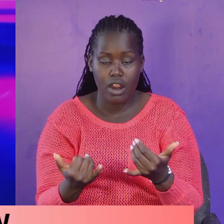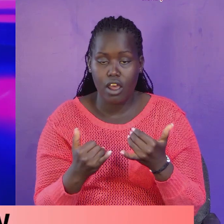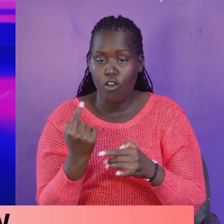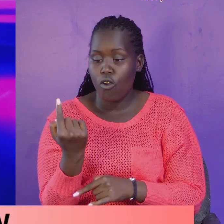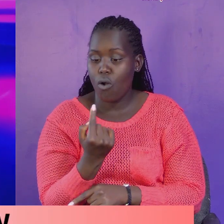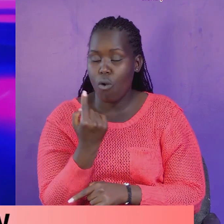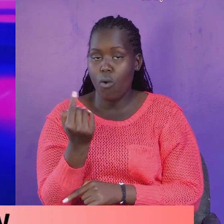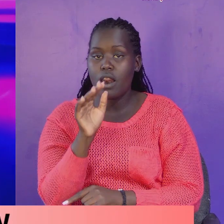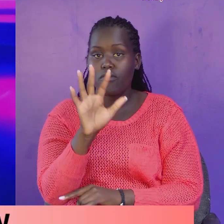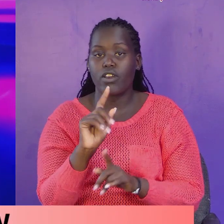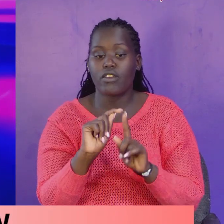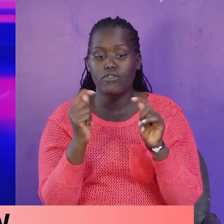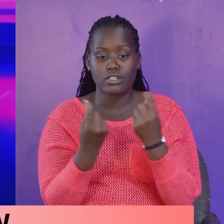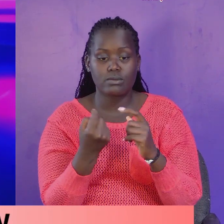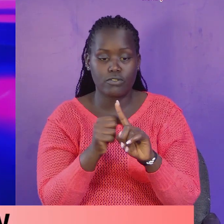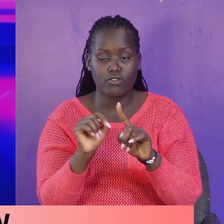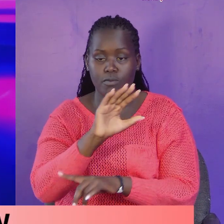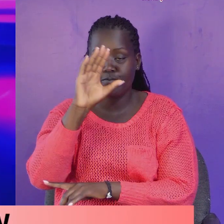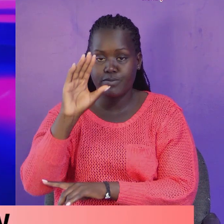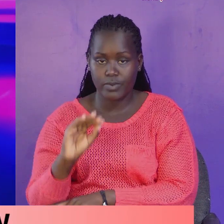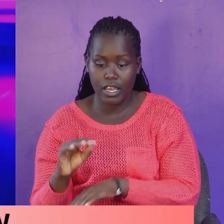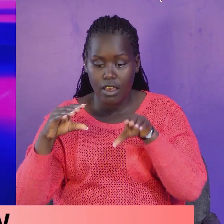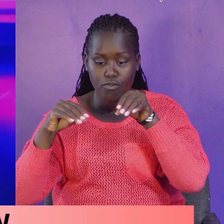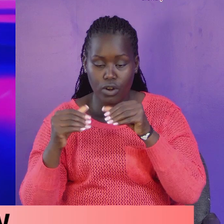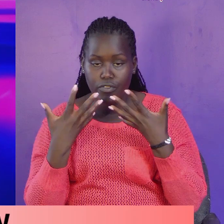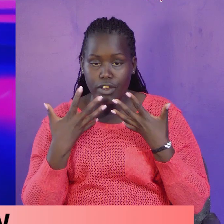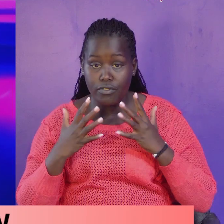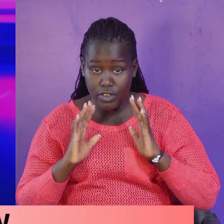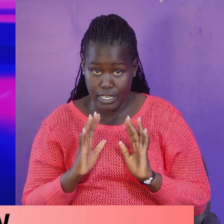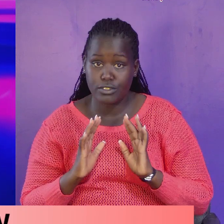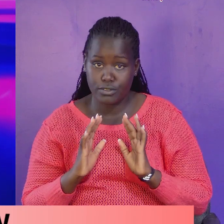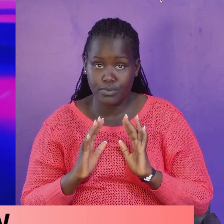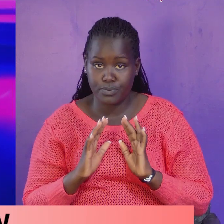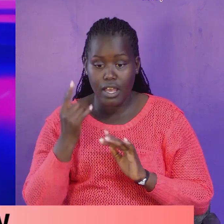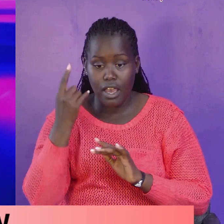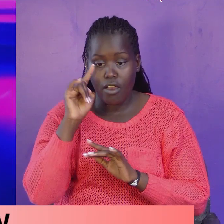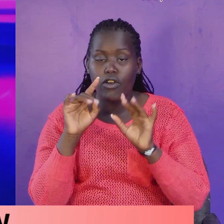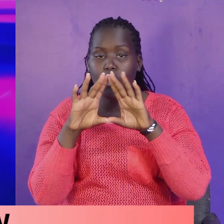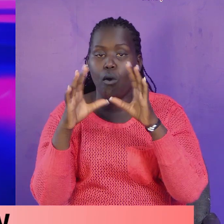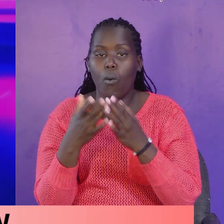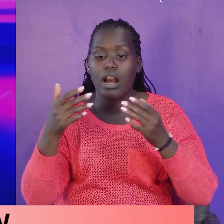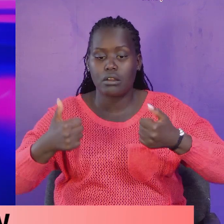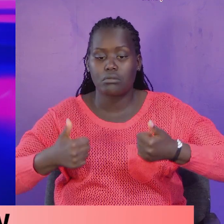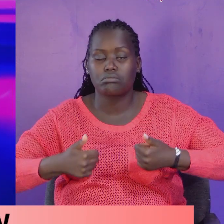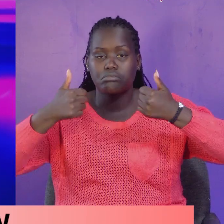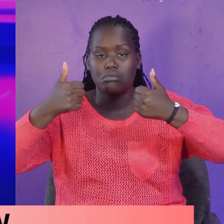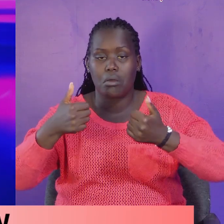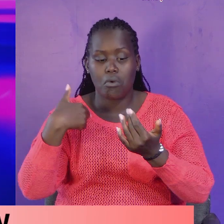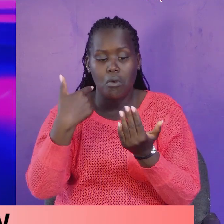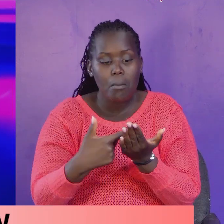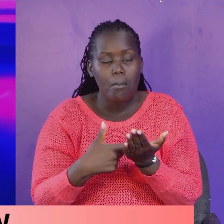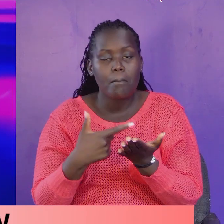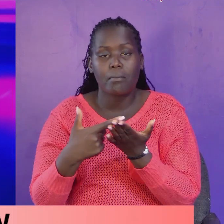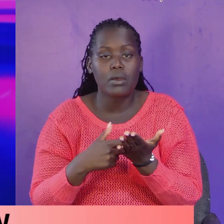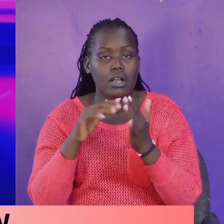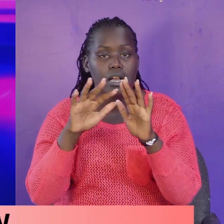5 teams from Africa have already qualified for the World Cup. We will be looking